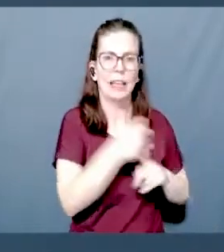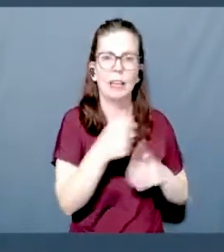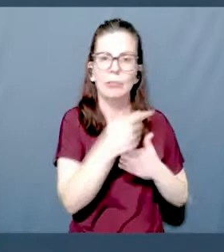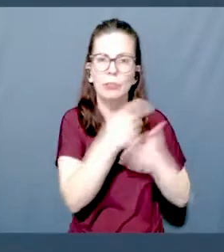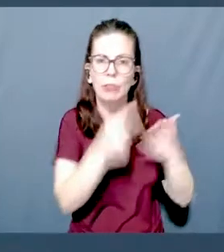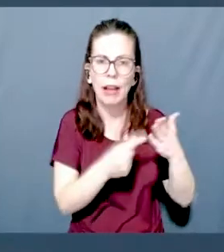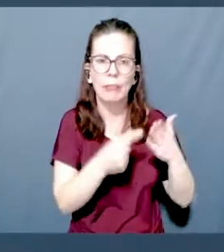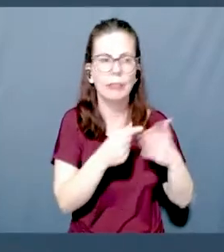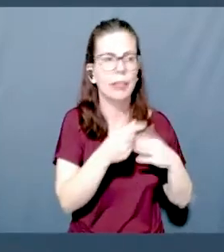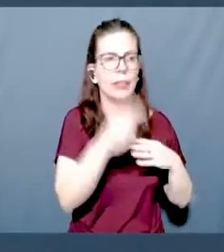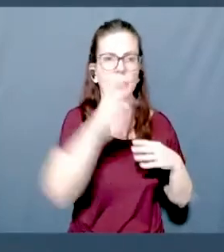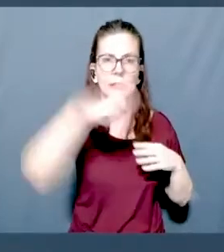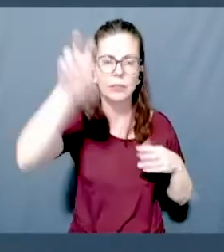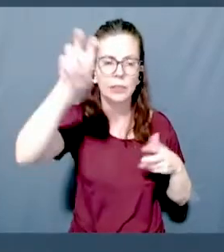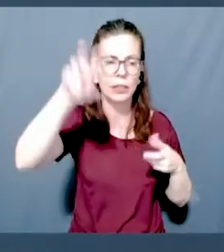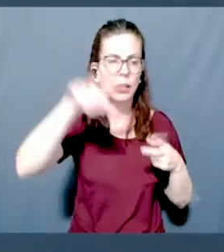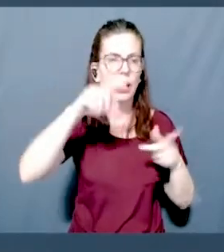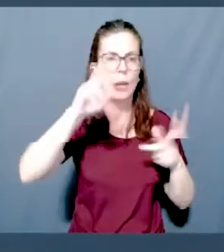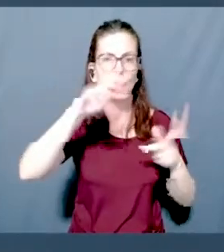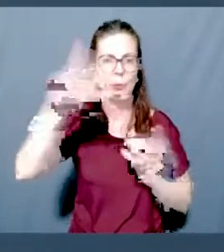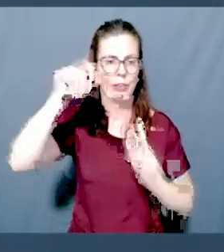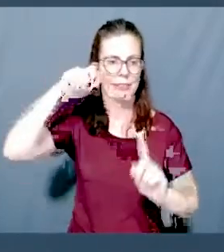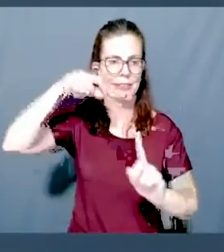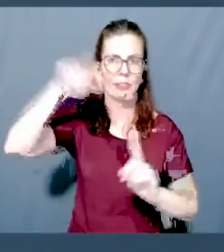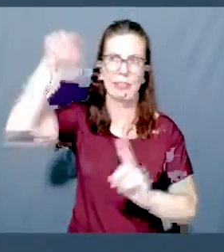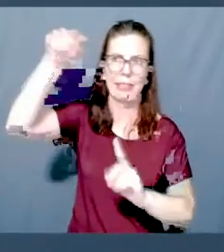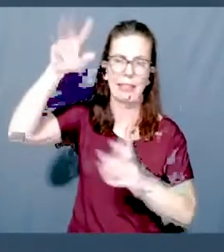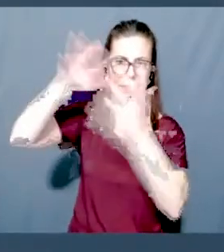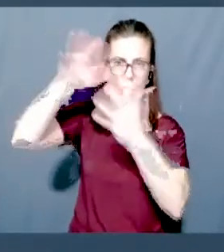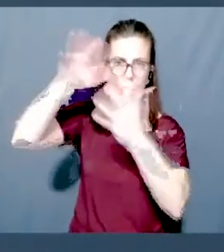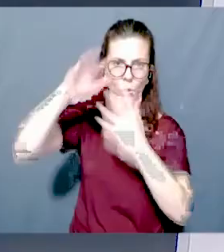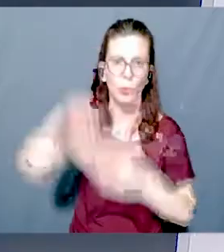or preparing those signals into the cloud.